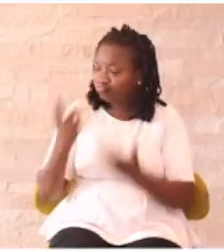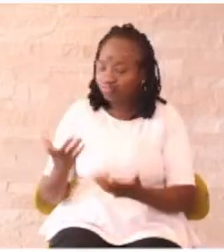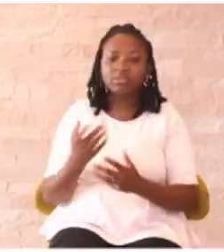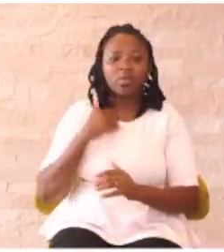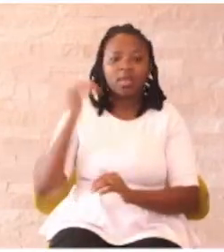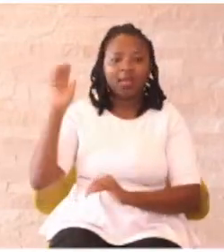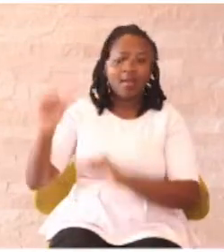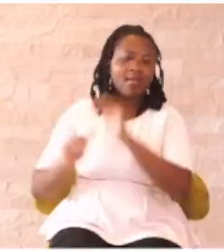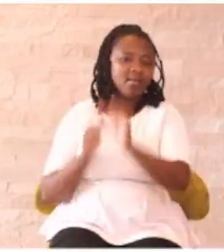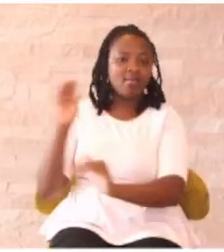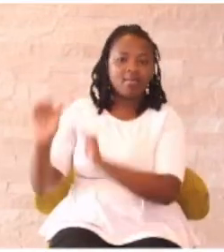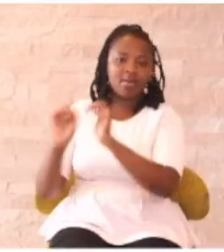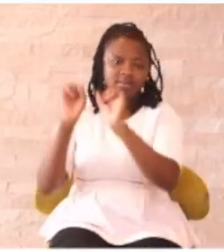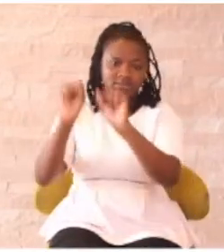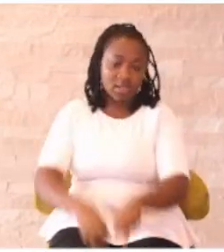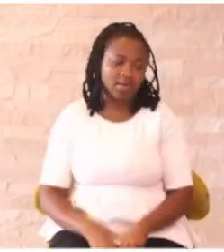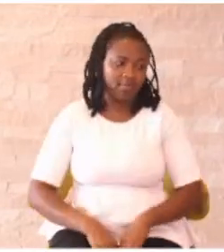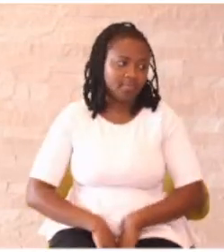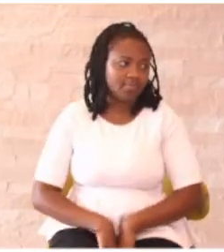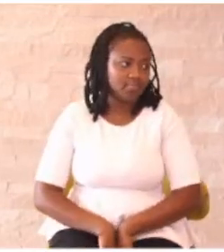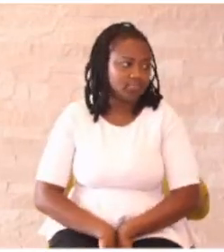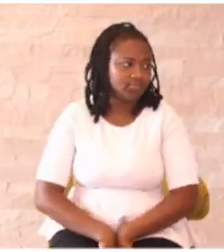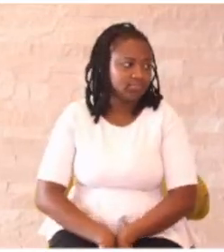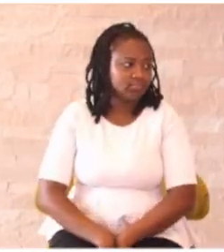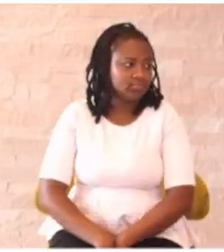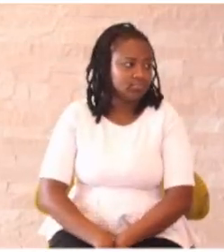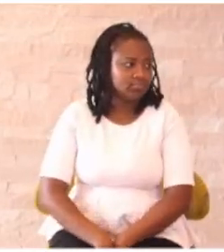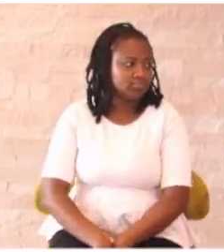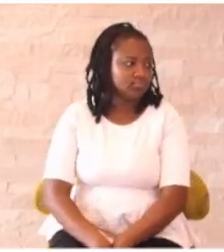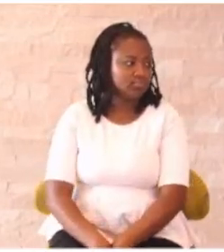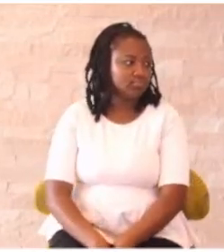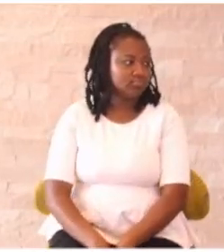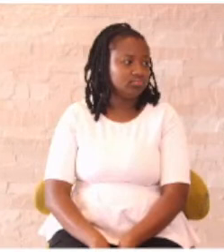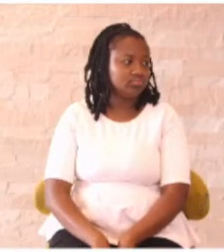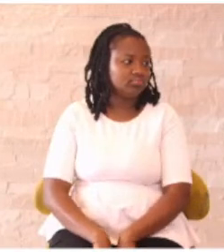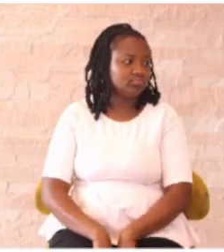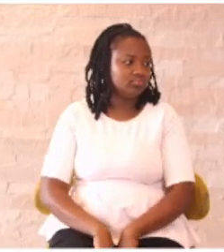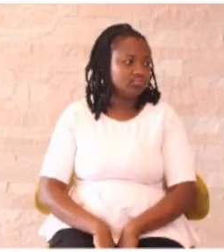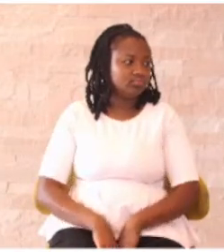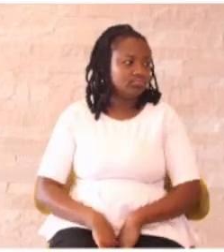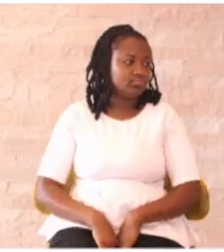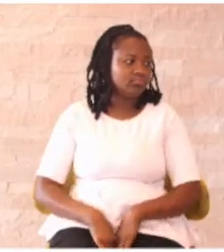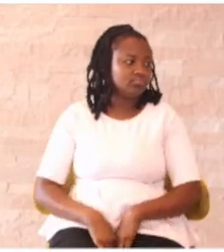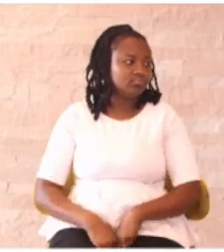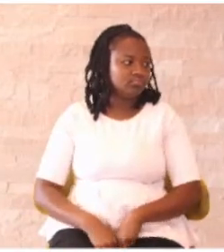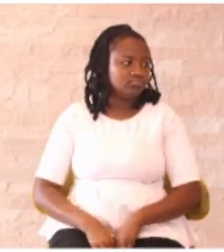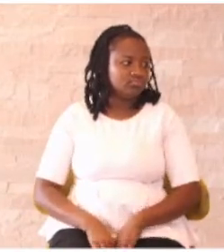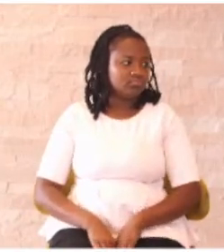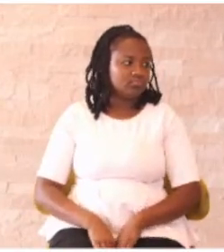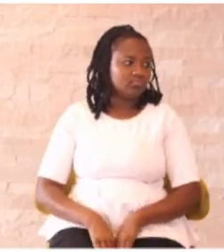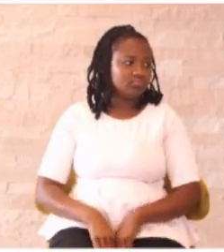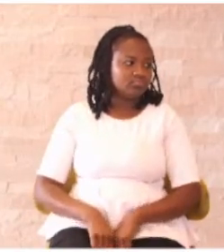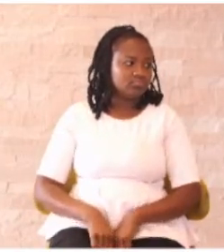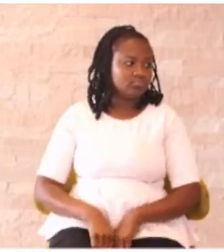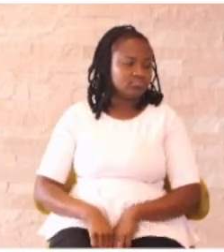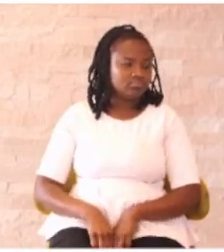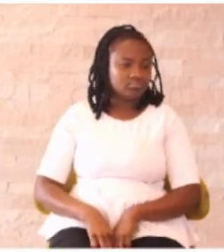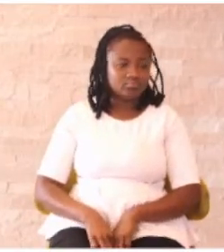what was tabled last meeting. I have a very good example here in Masindi,